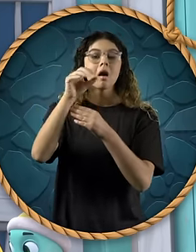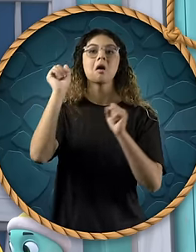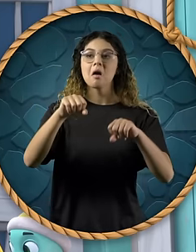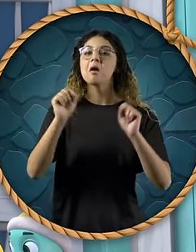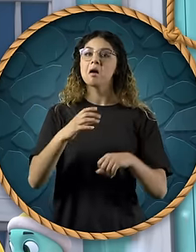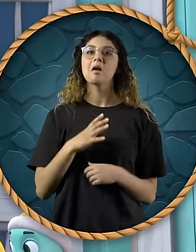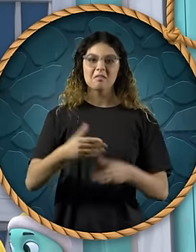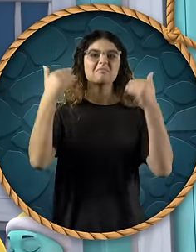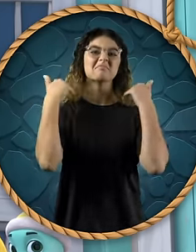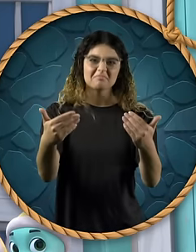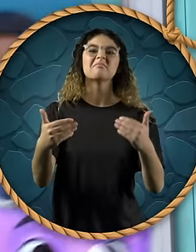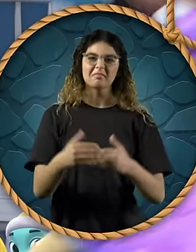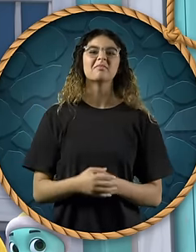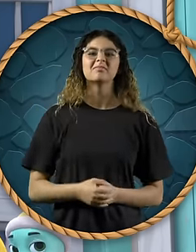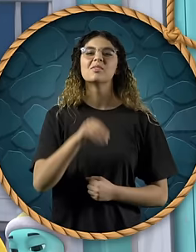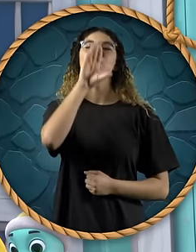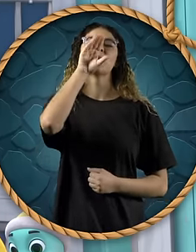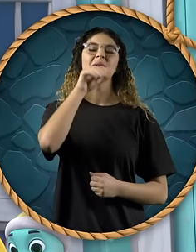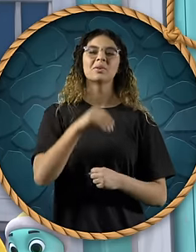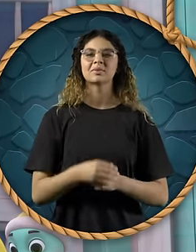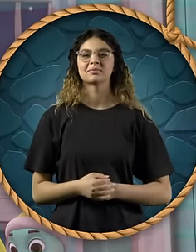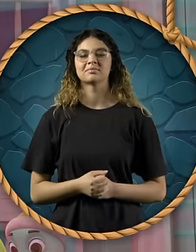on, Tango. We can do that.